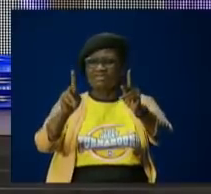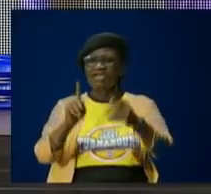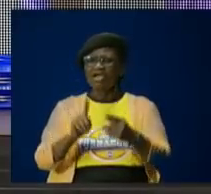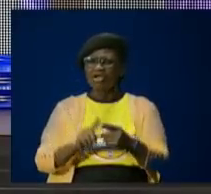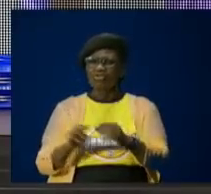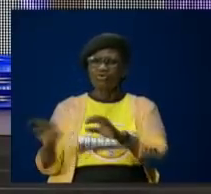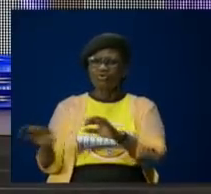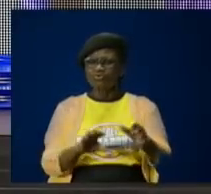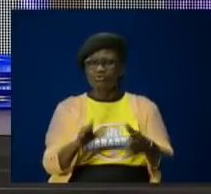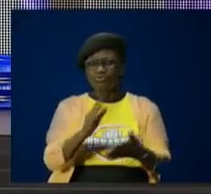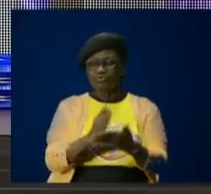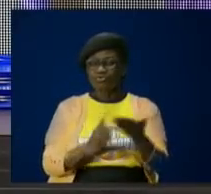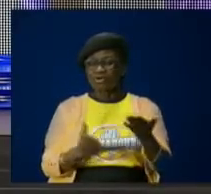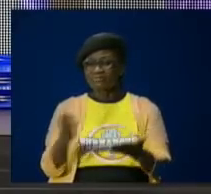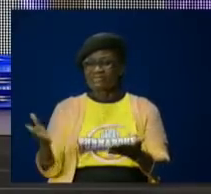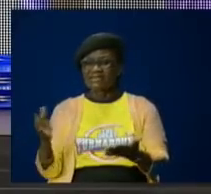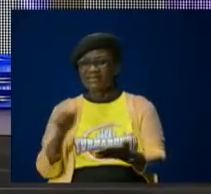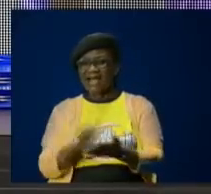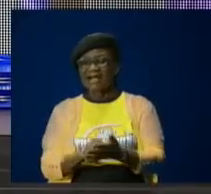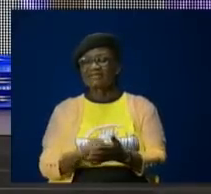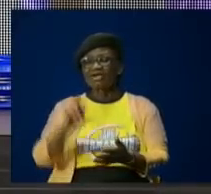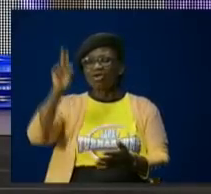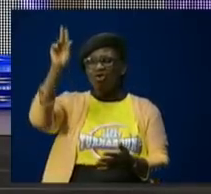had ever done before.